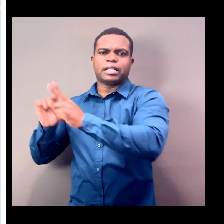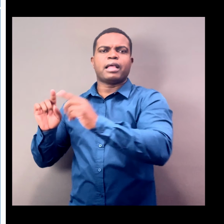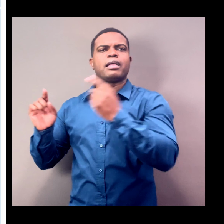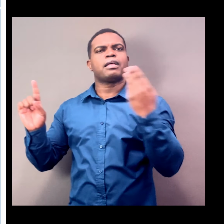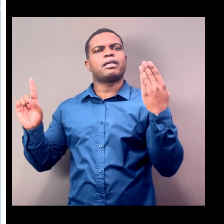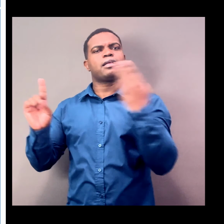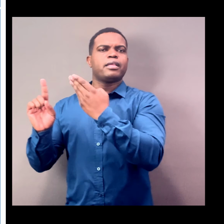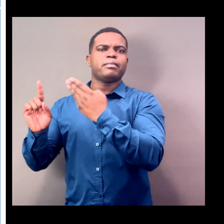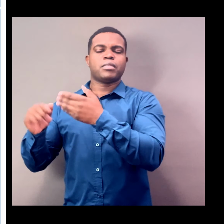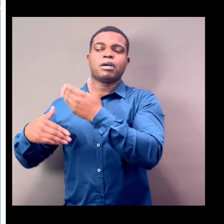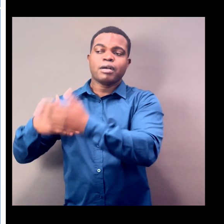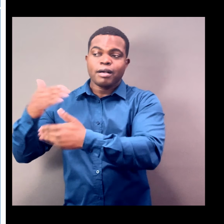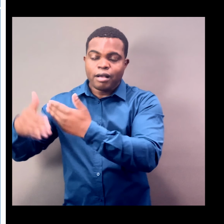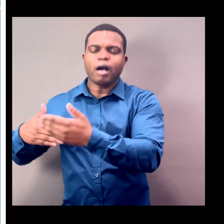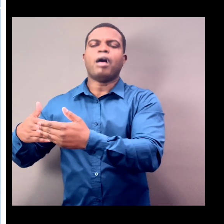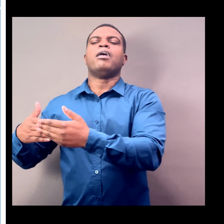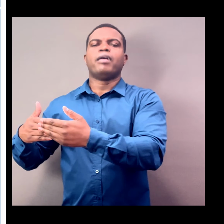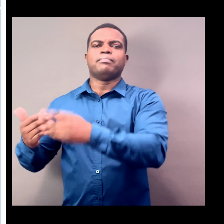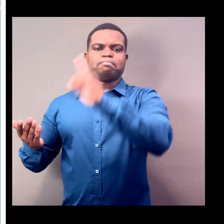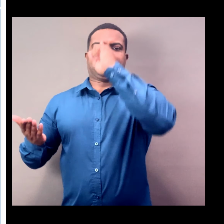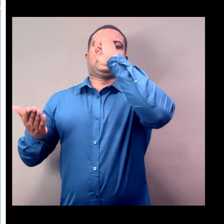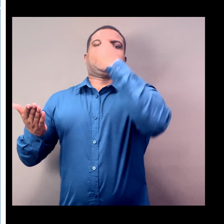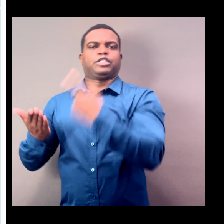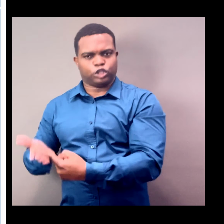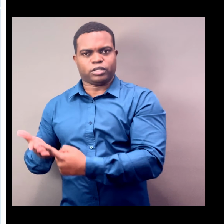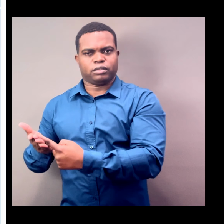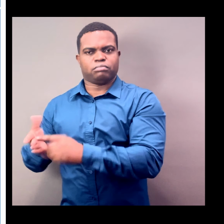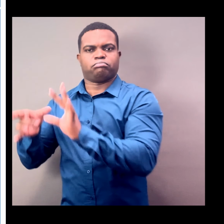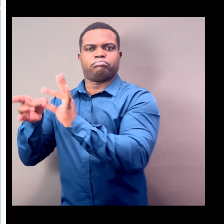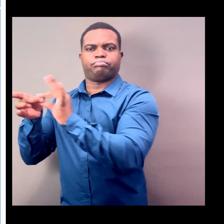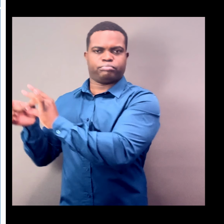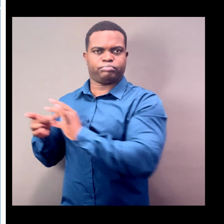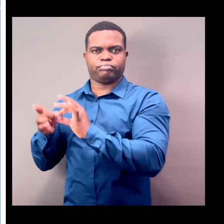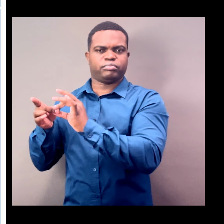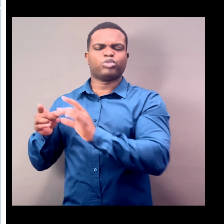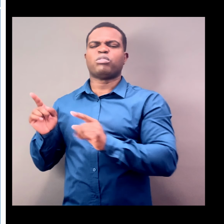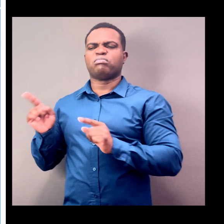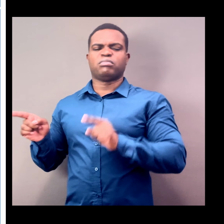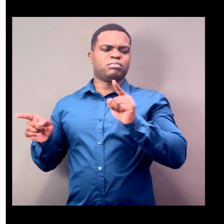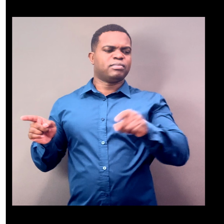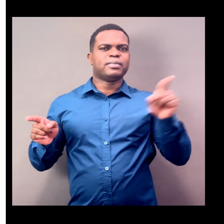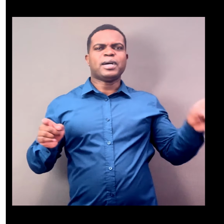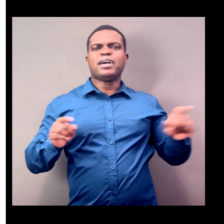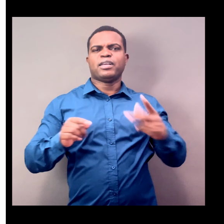voice heard in decision-making processes. So those are the differences.